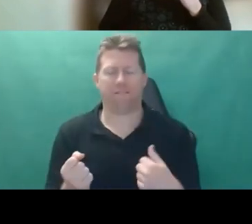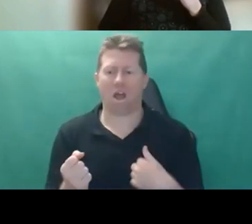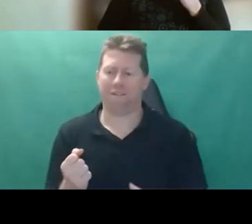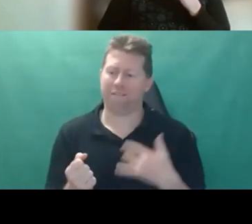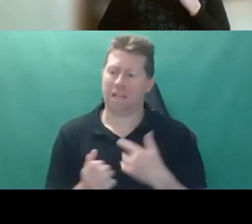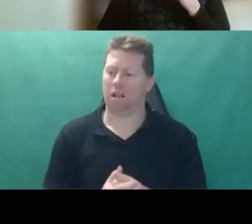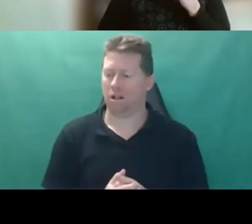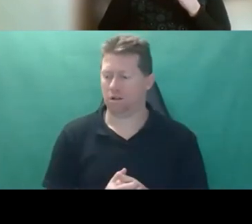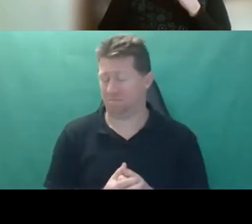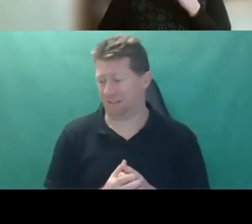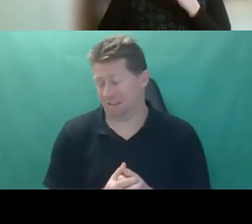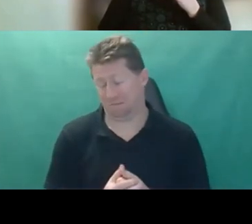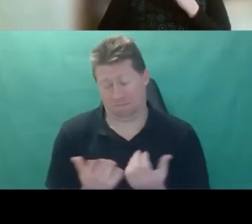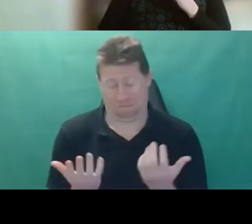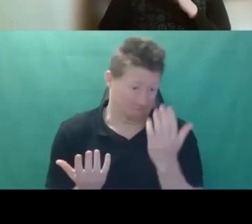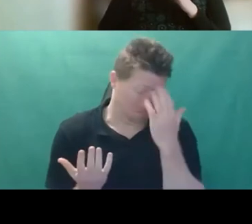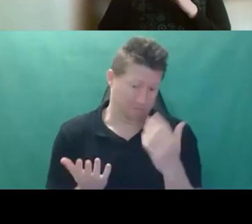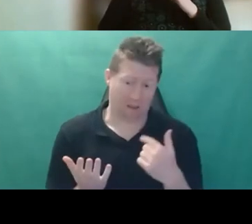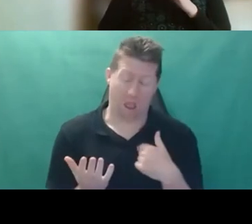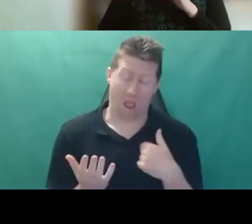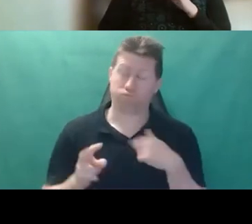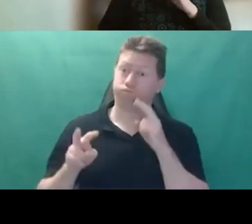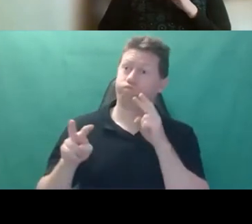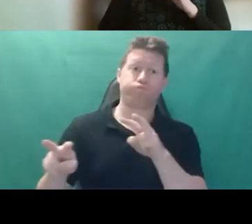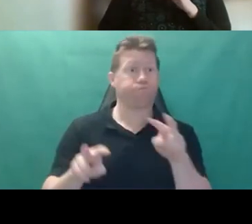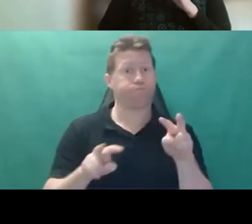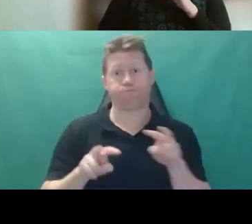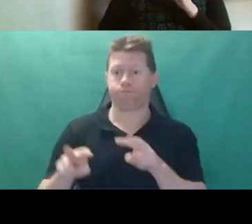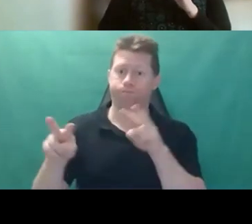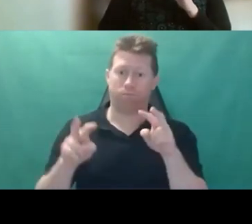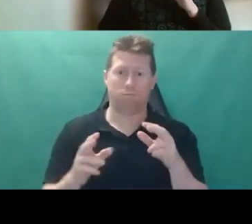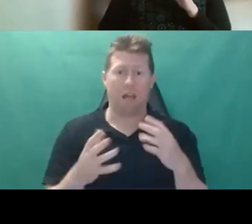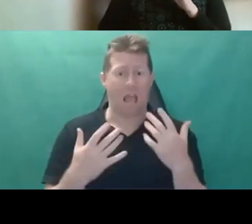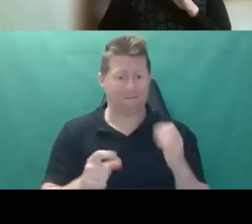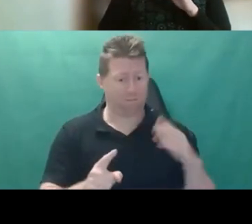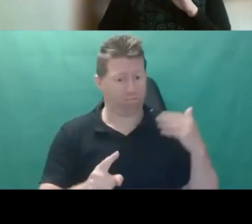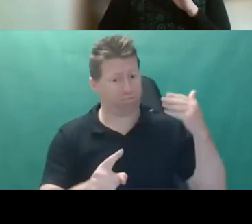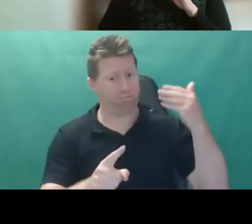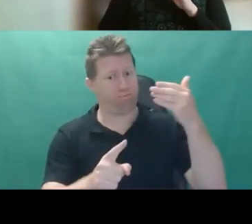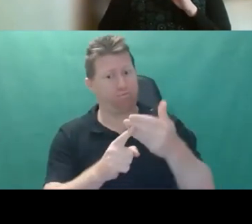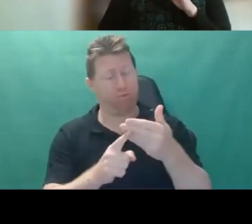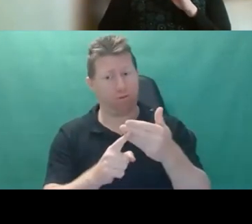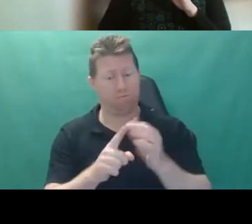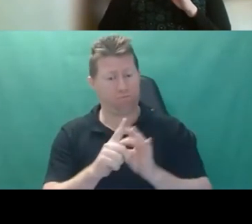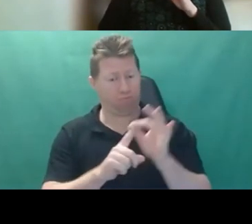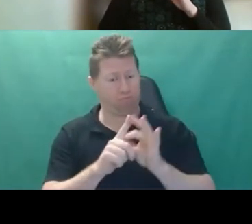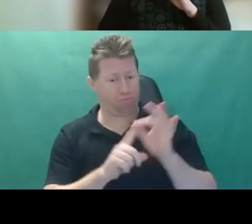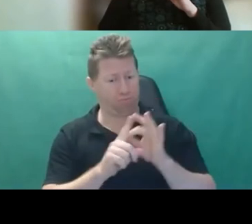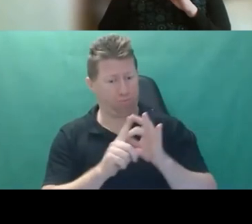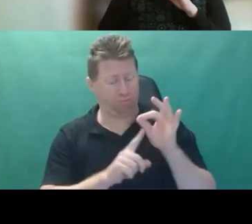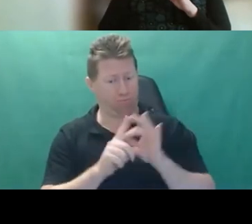well, I don't know. I mean, from what I can see, they've actually come a long way. These ideas of